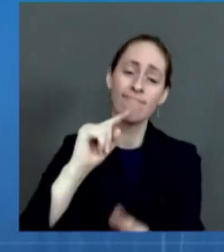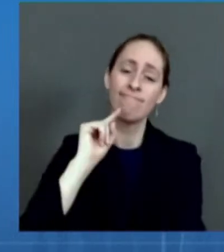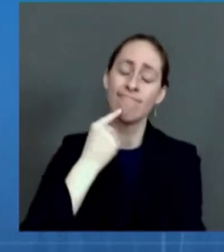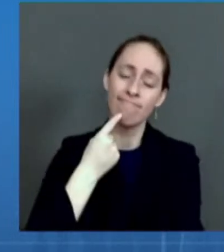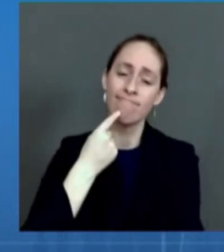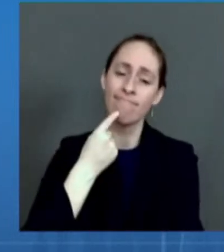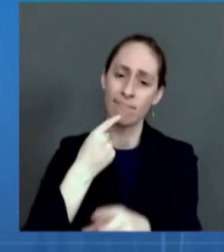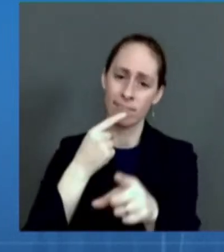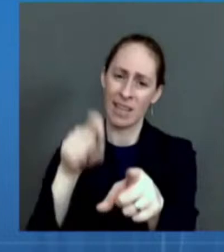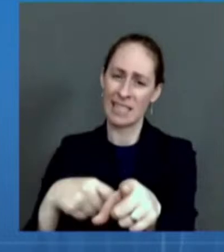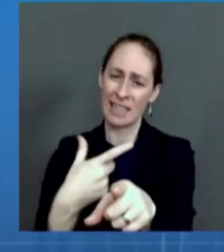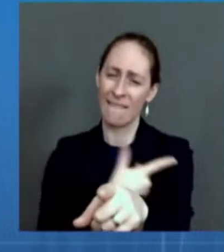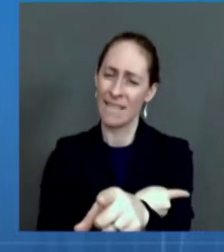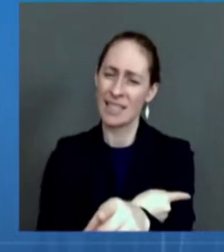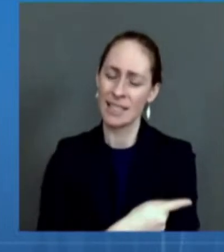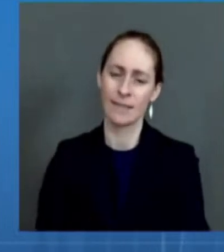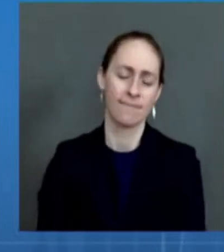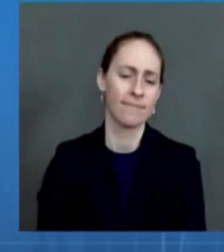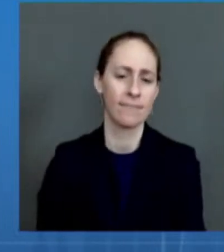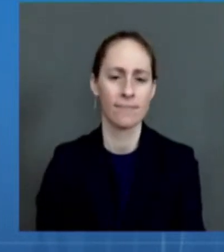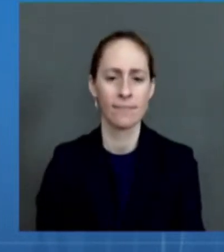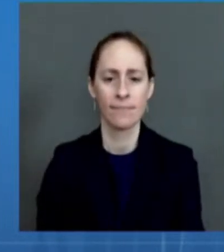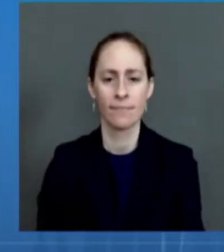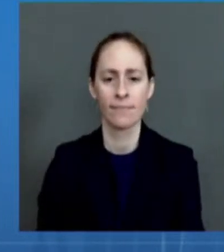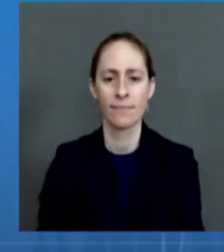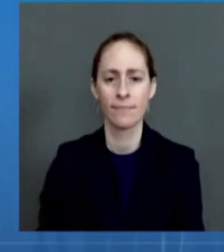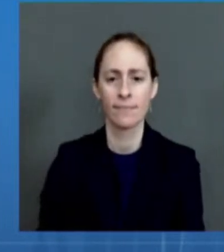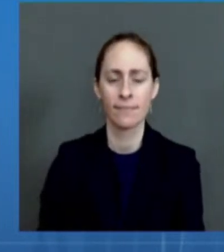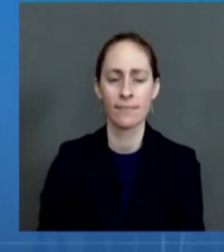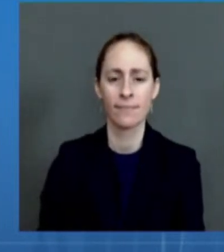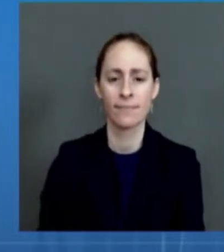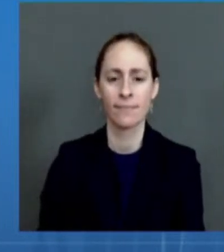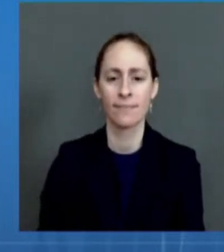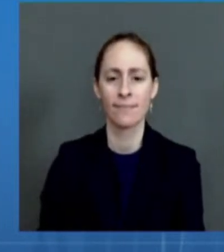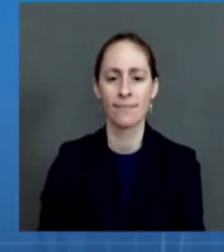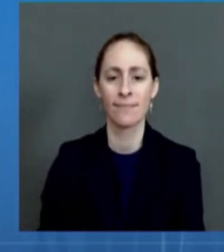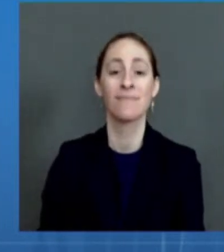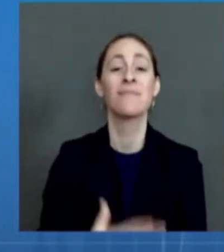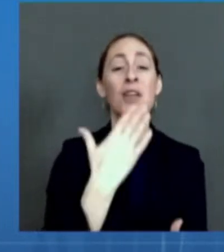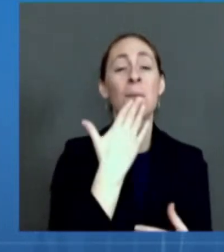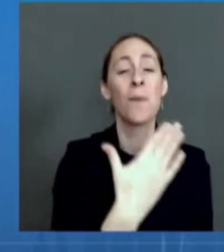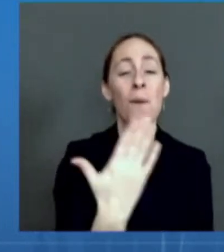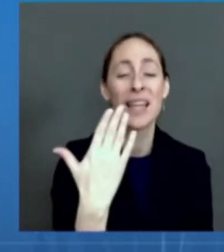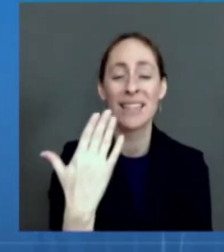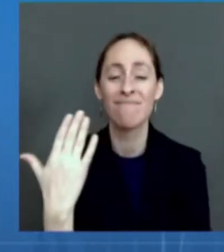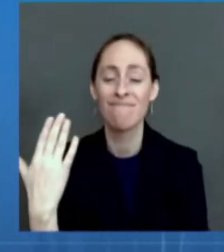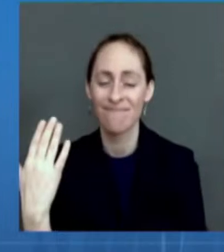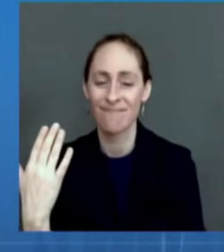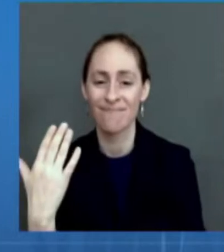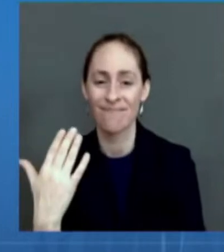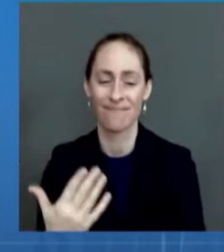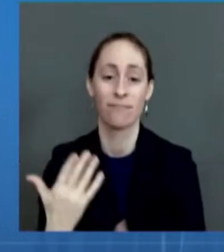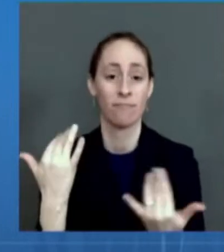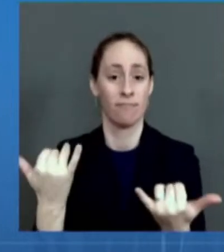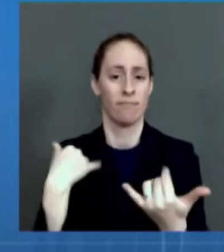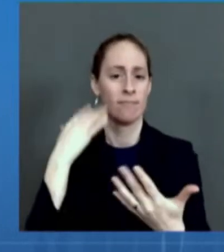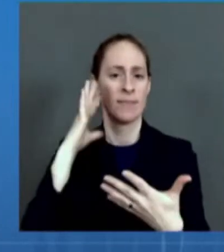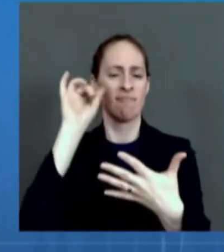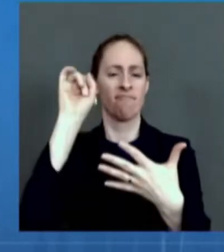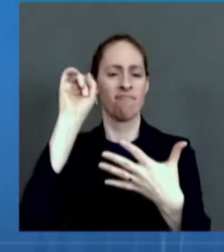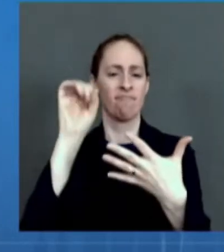and good morning, everyone. I'd like to start by walking you through today's data. The current 7-day daily average of cases is at about